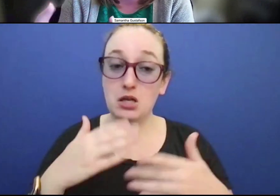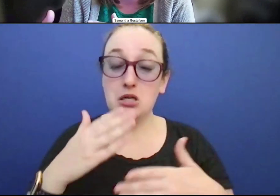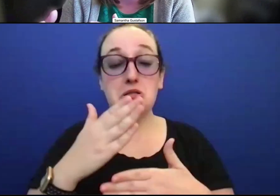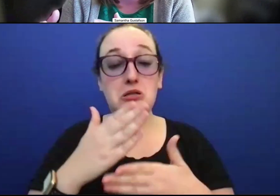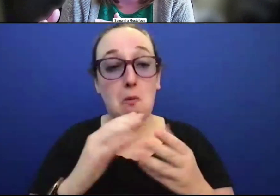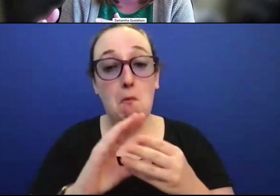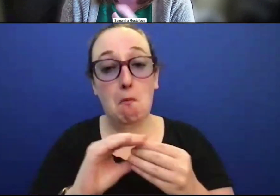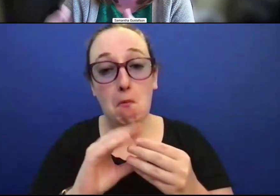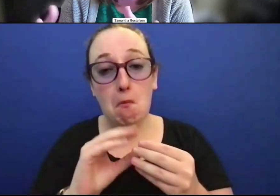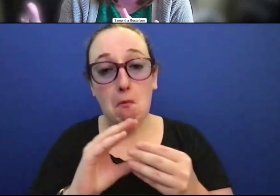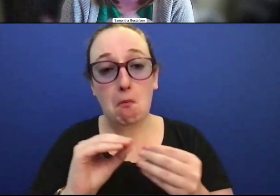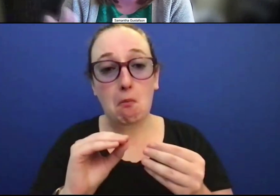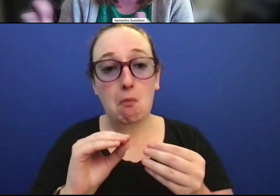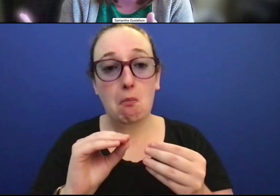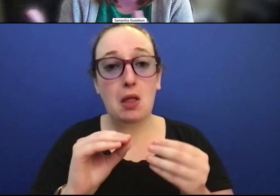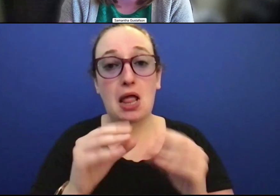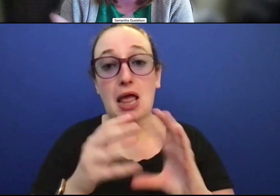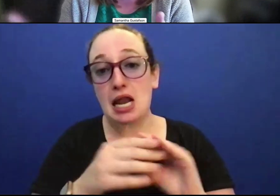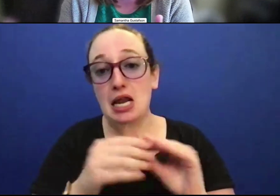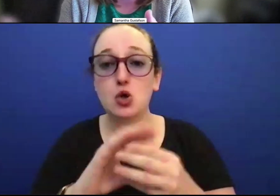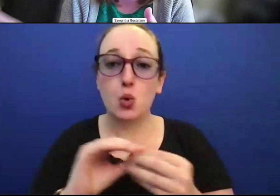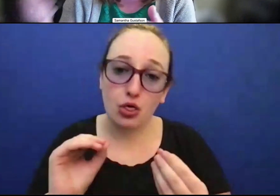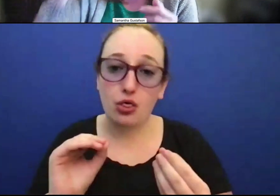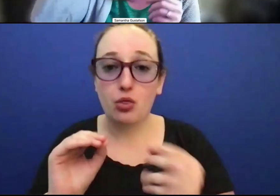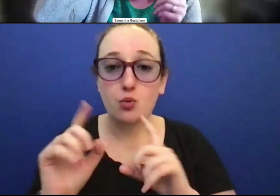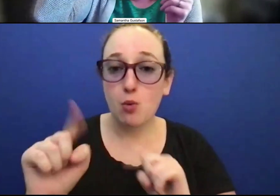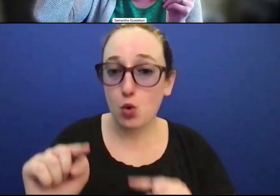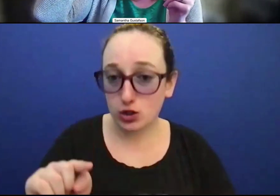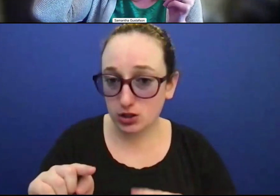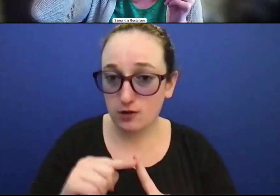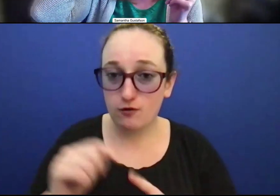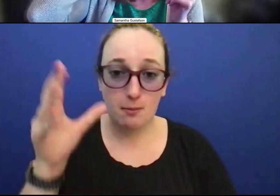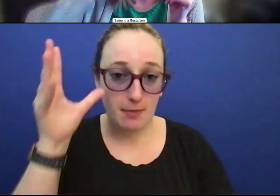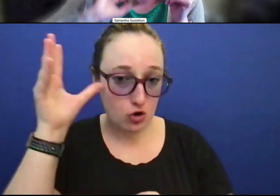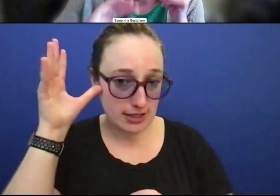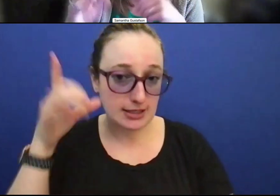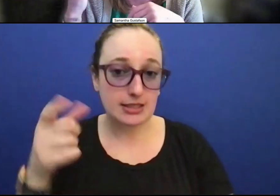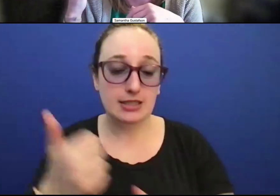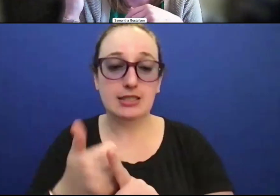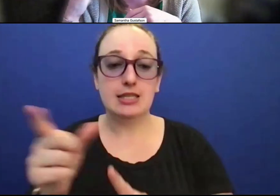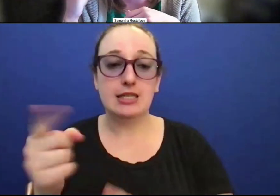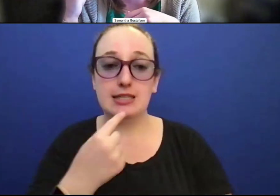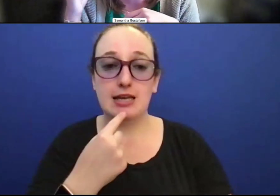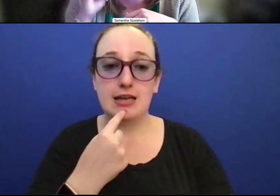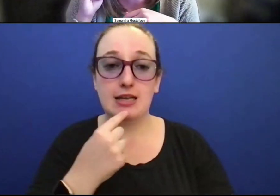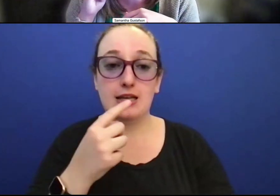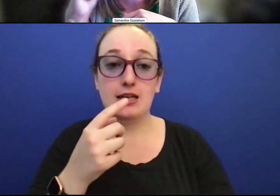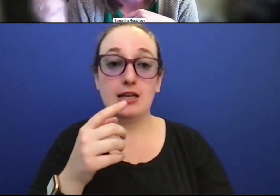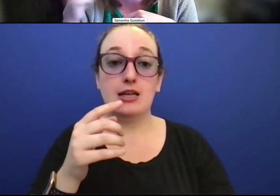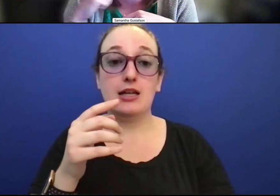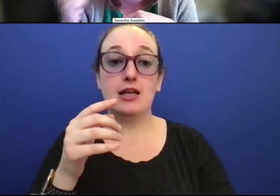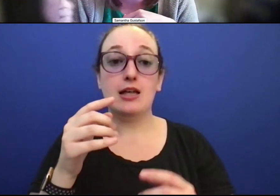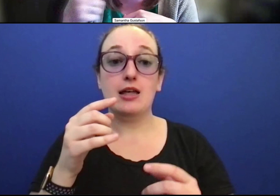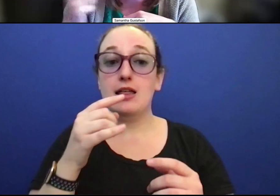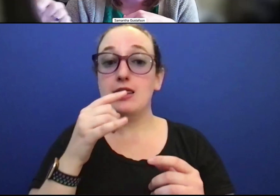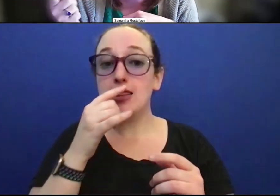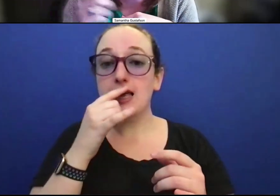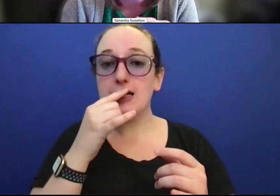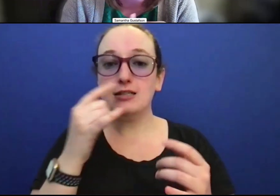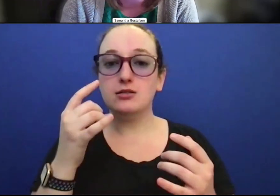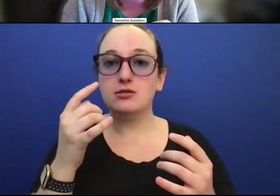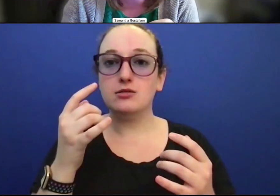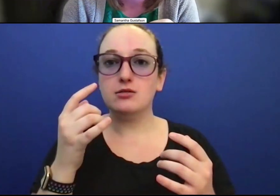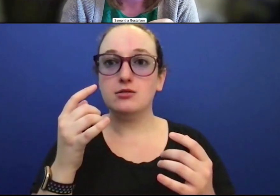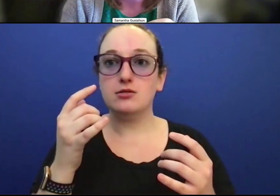anecdotal evidence, or not really evidence, it's just reports from parents that say their children stop wanting to remove the